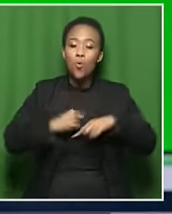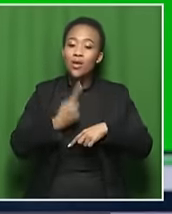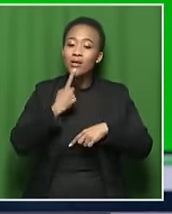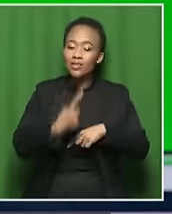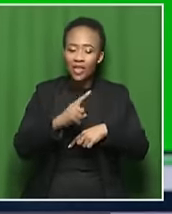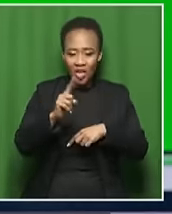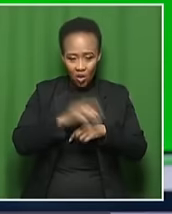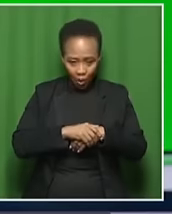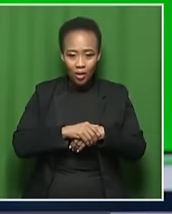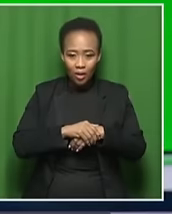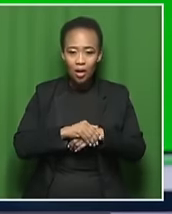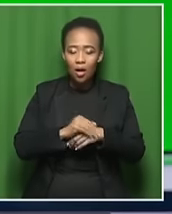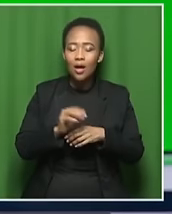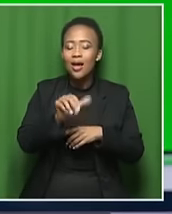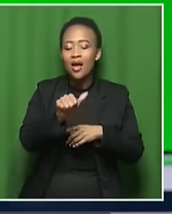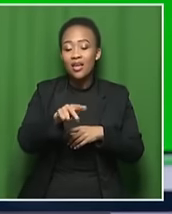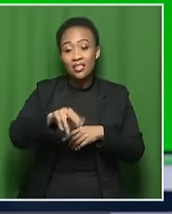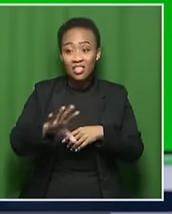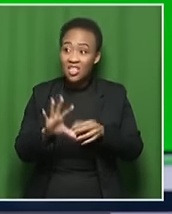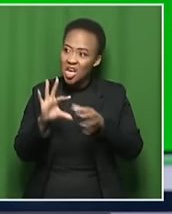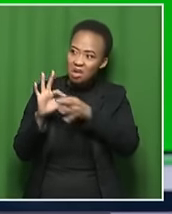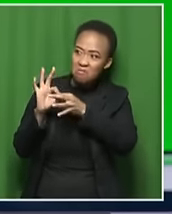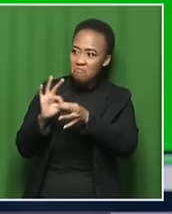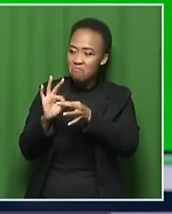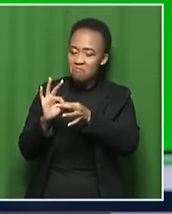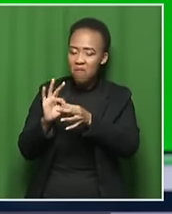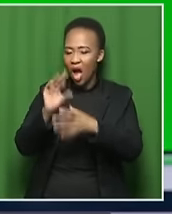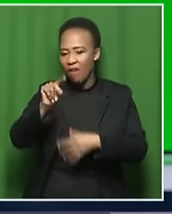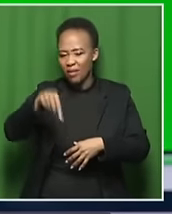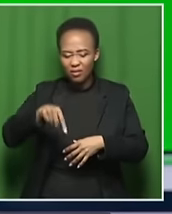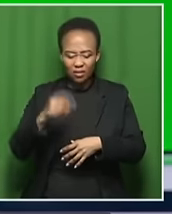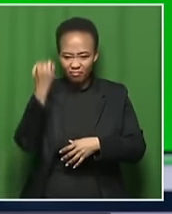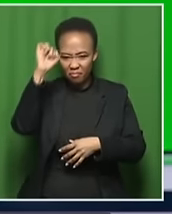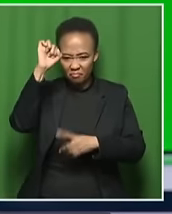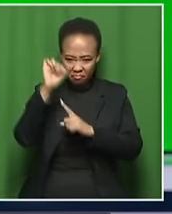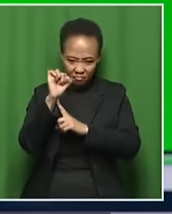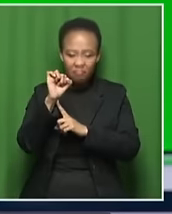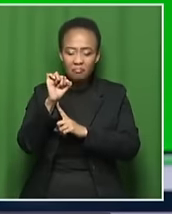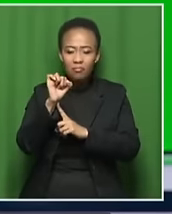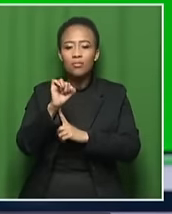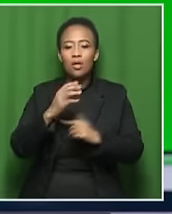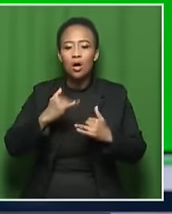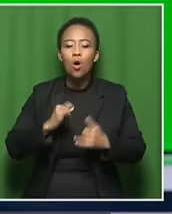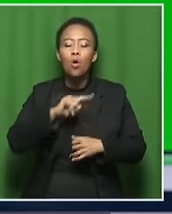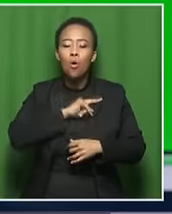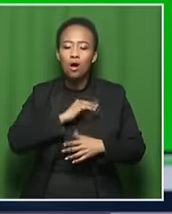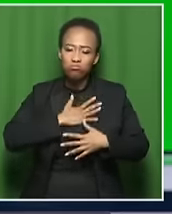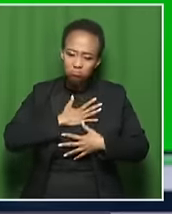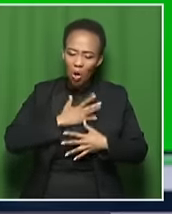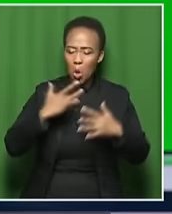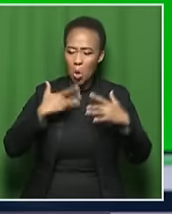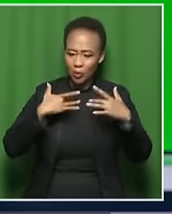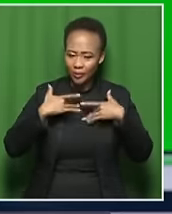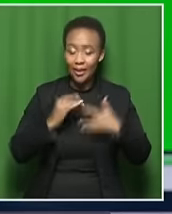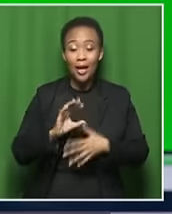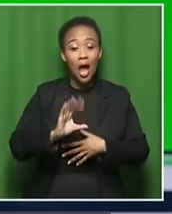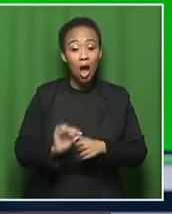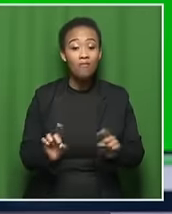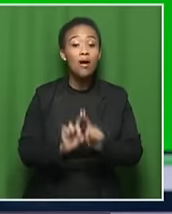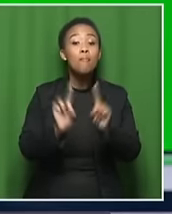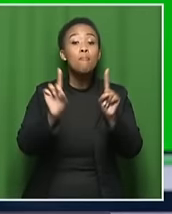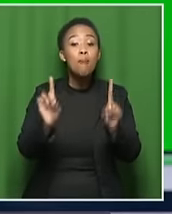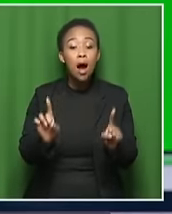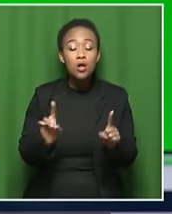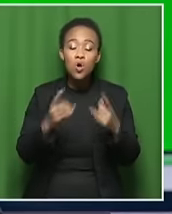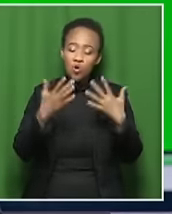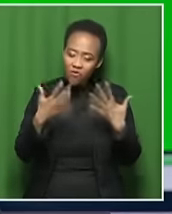any working relationship with the ANC. So to hear that that may be taking place is obviously of deep concern. But at the end of the day, we put it this